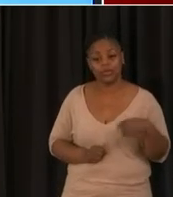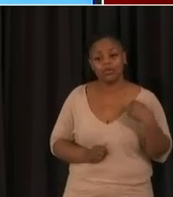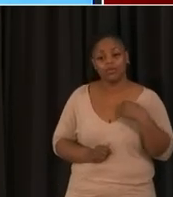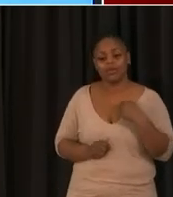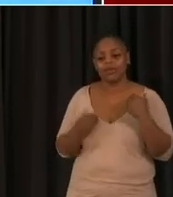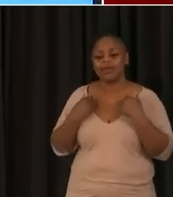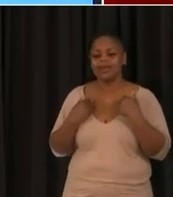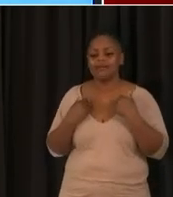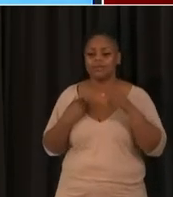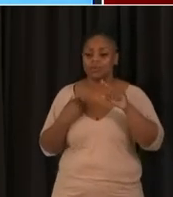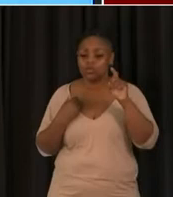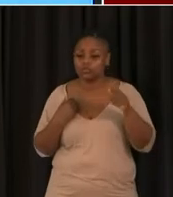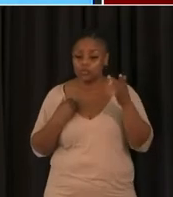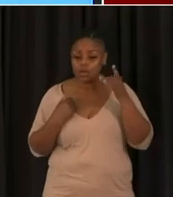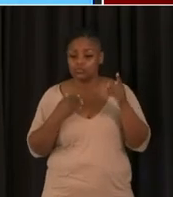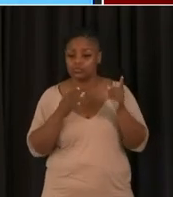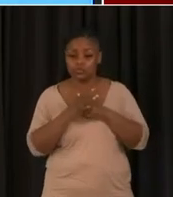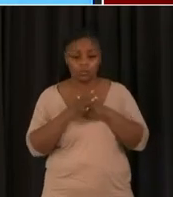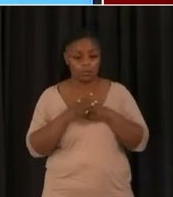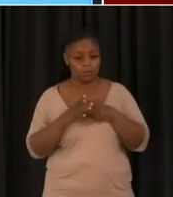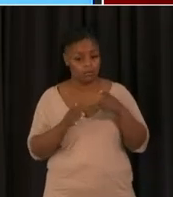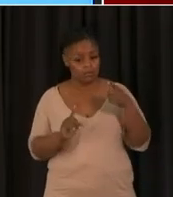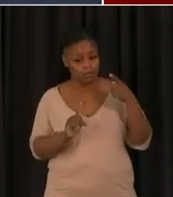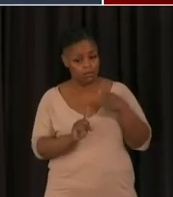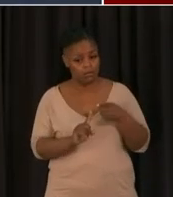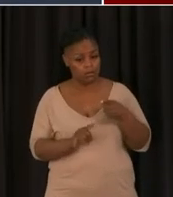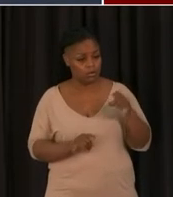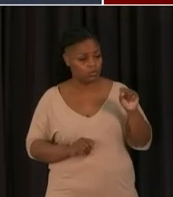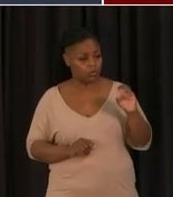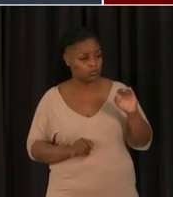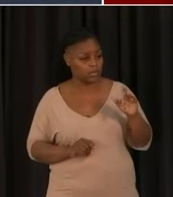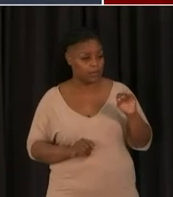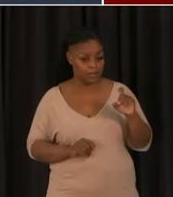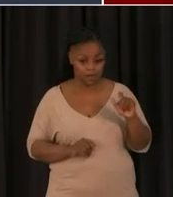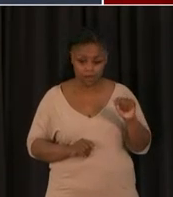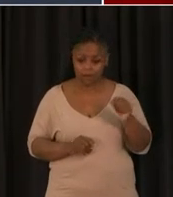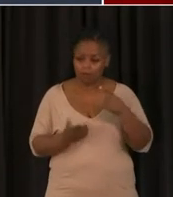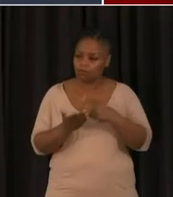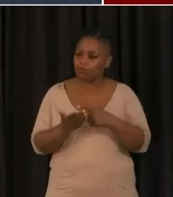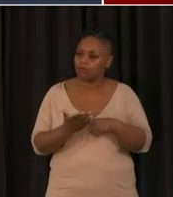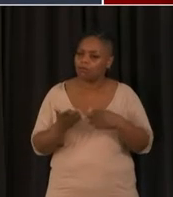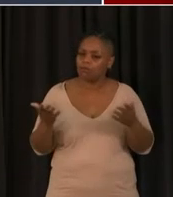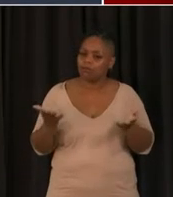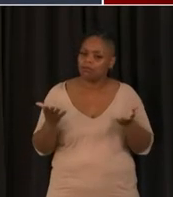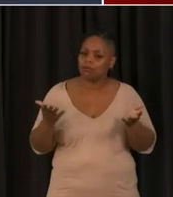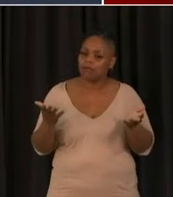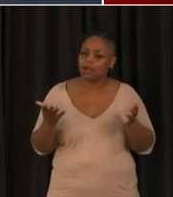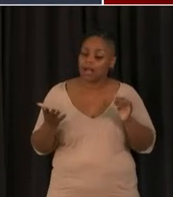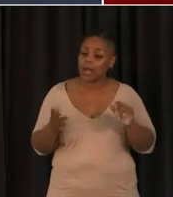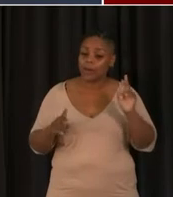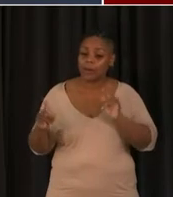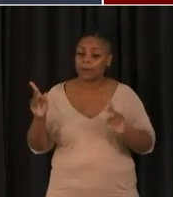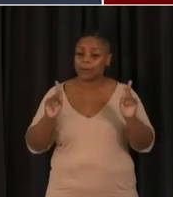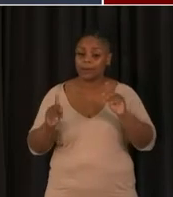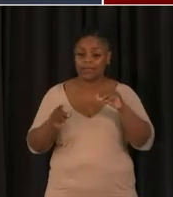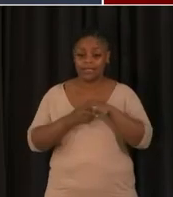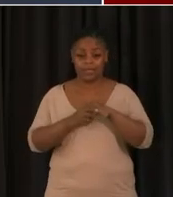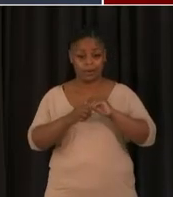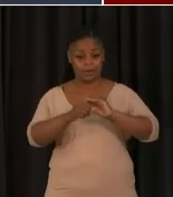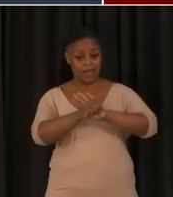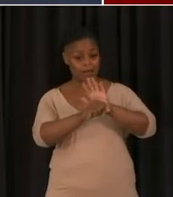shows that checking account balances are falling faster for families with low incomes than for high-income families, which suggests that some might be at